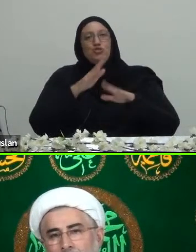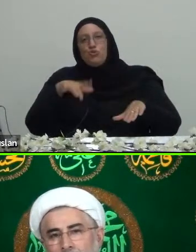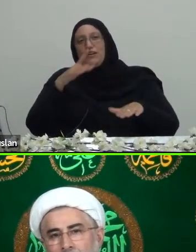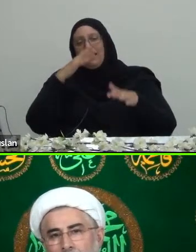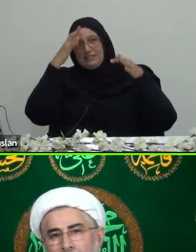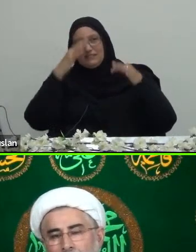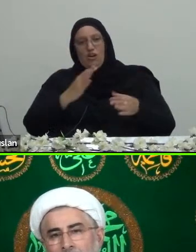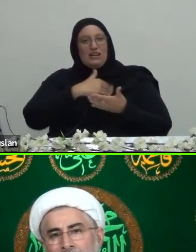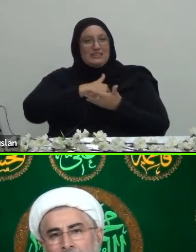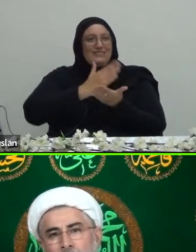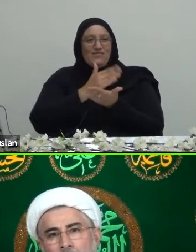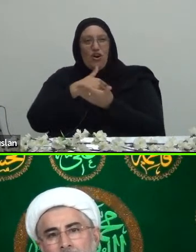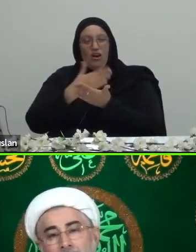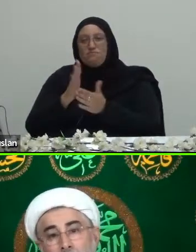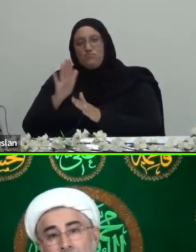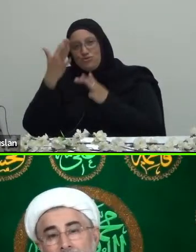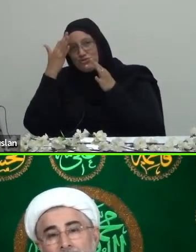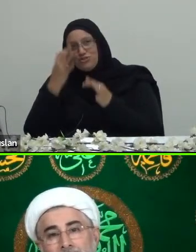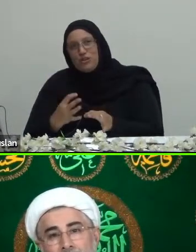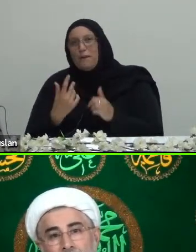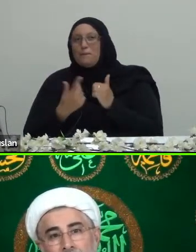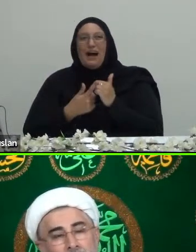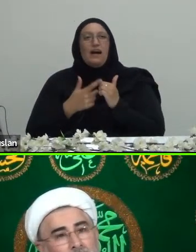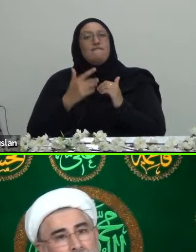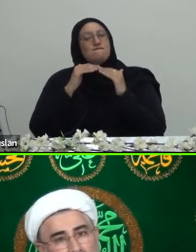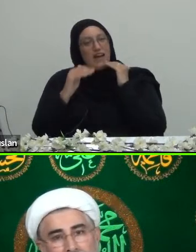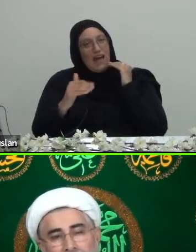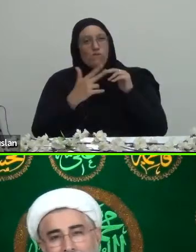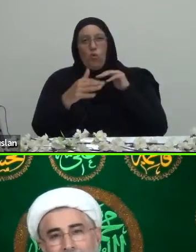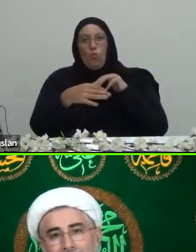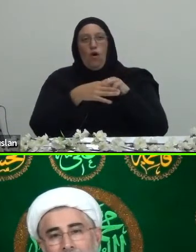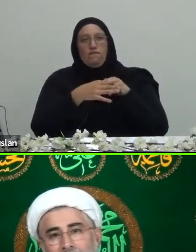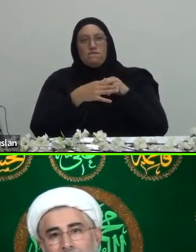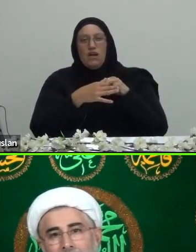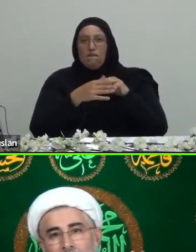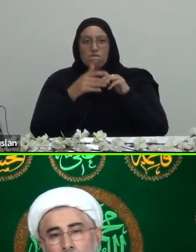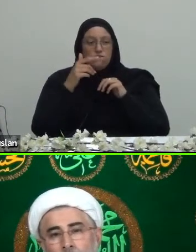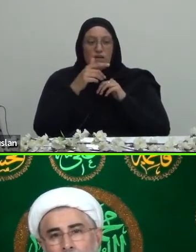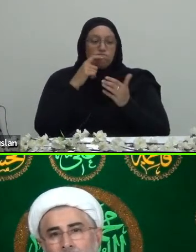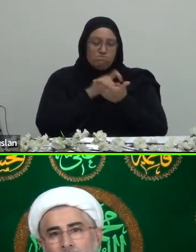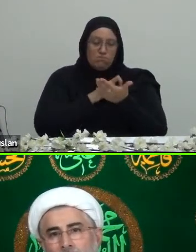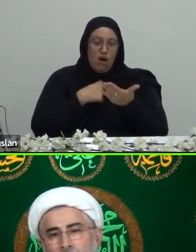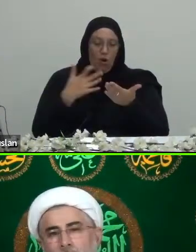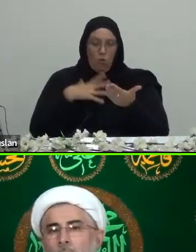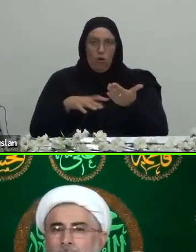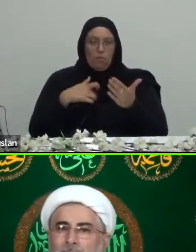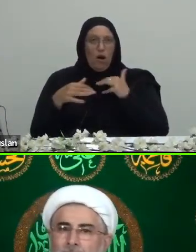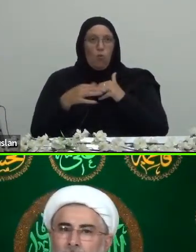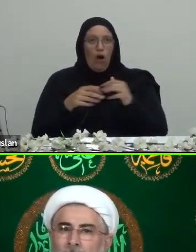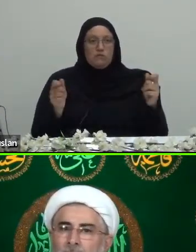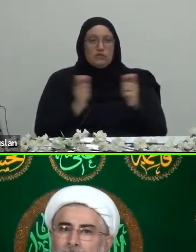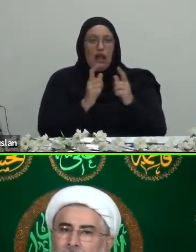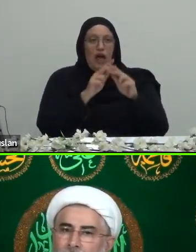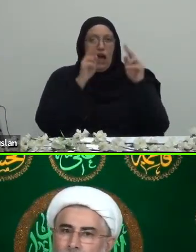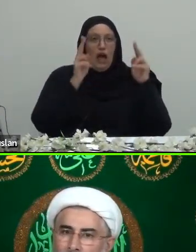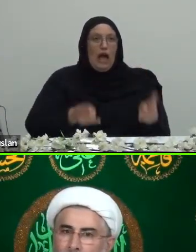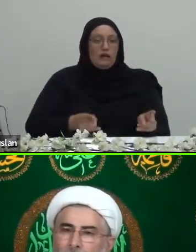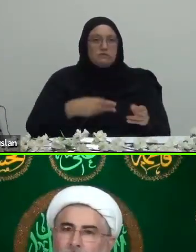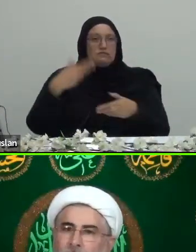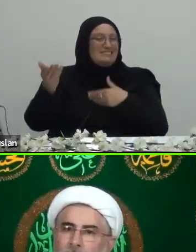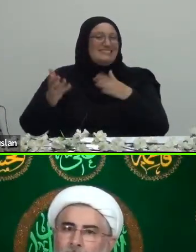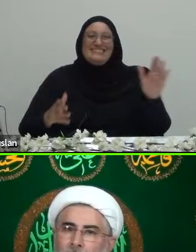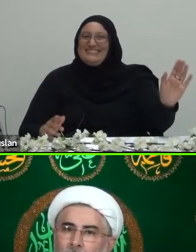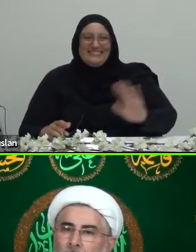do with it. So about liquidating and selling it, yes, as a jurisprudential rule, we have this, that